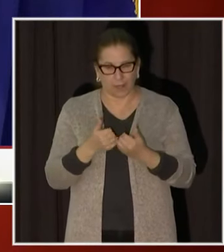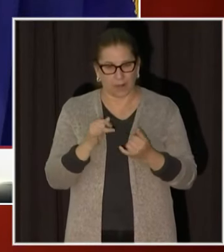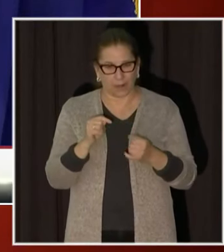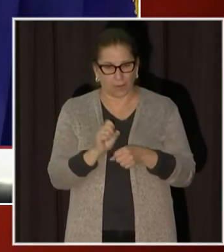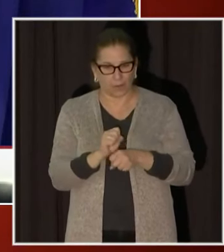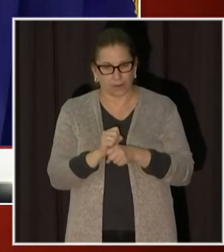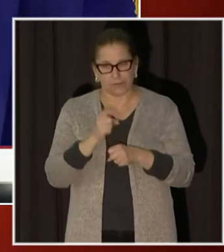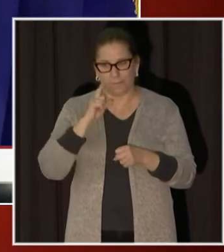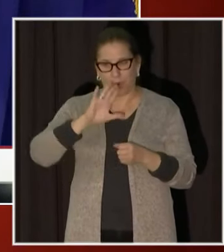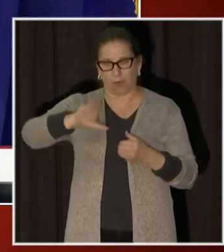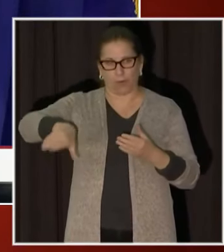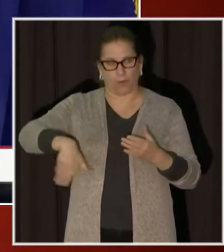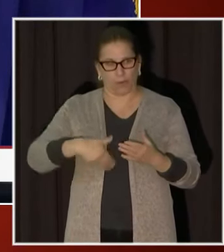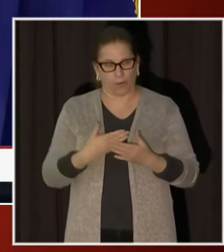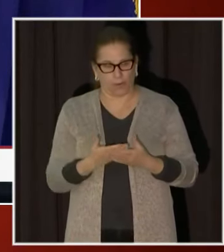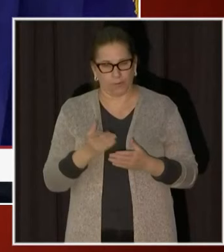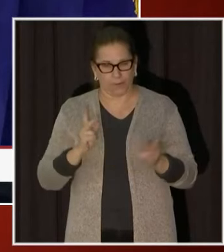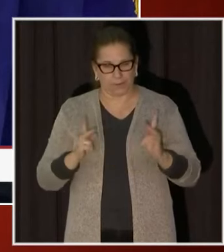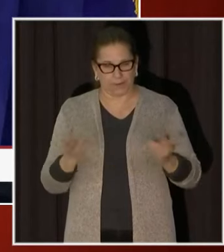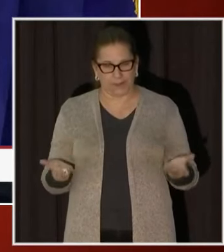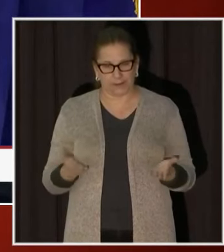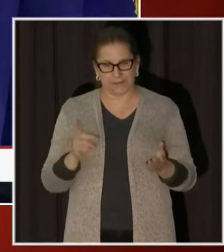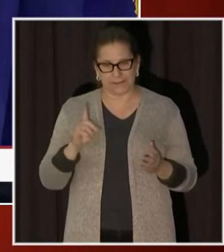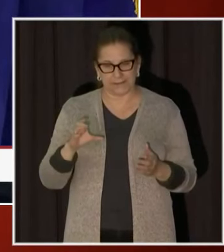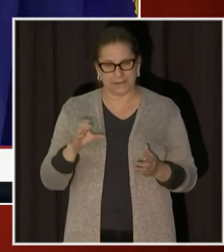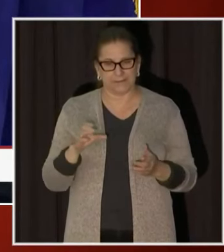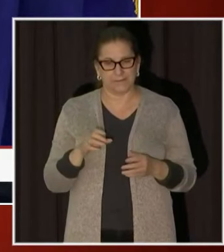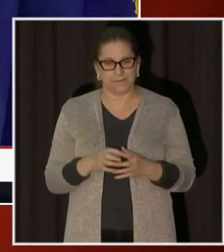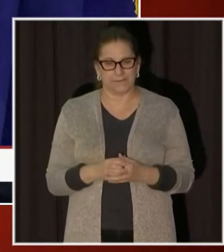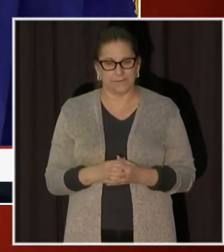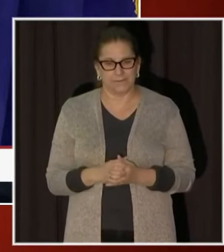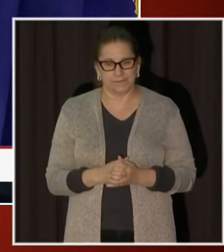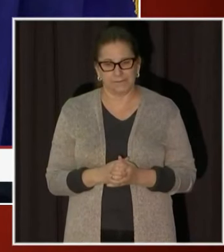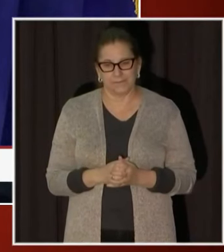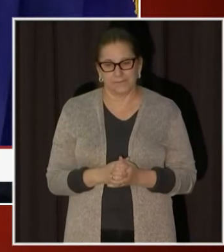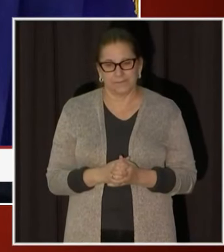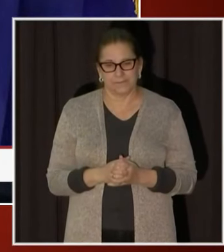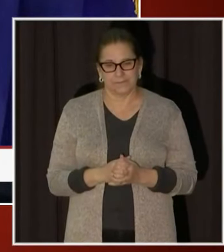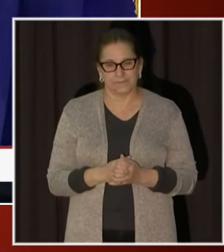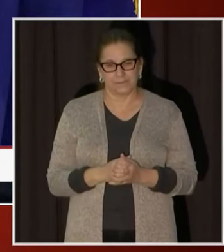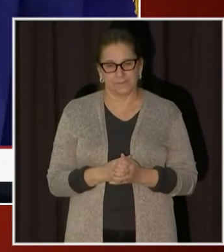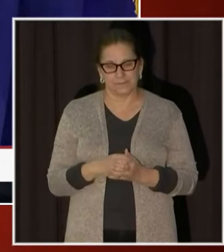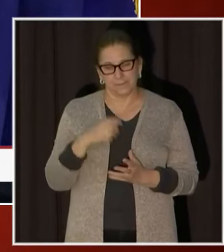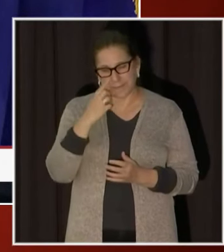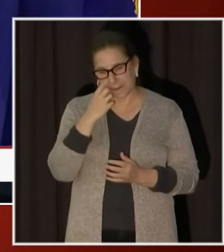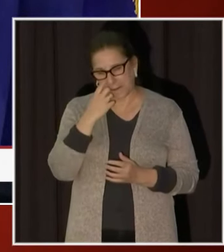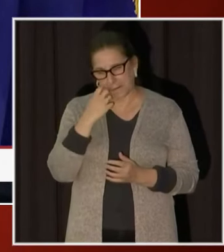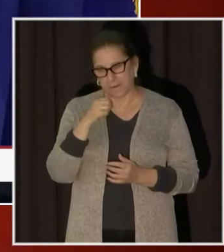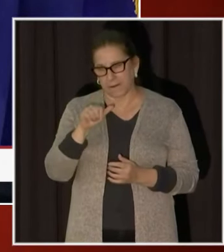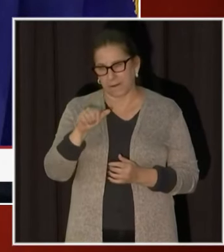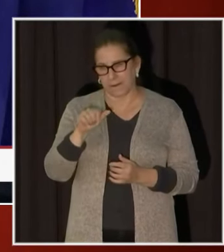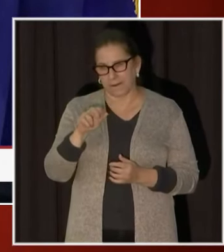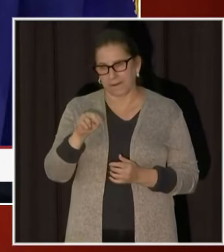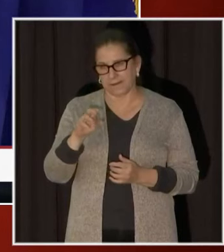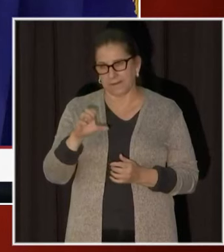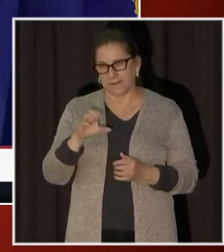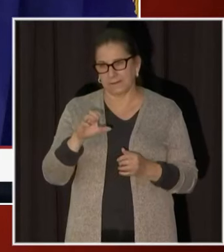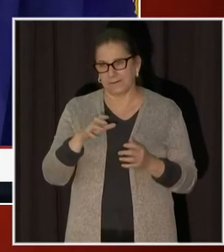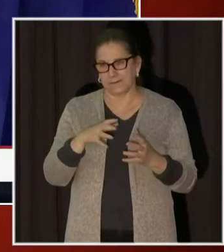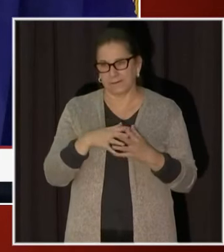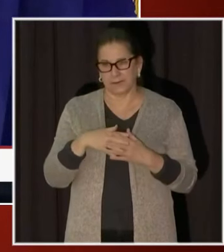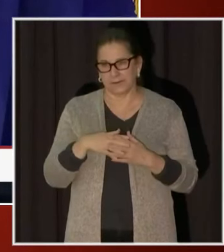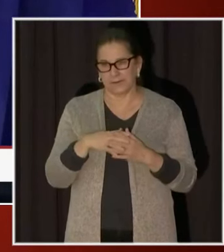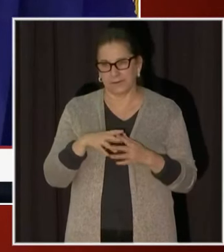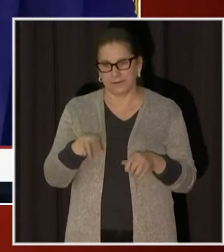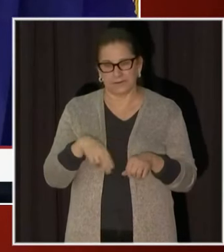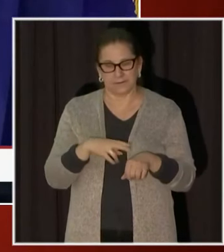than for, let's say, ANCs. Right now, the requirement is 25 for ANCs, and the emergency would get rid of that requirement entirely